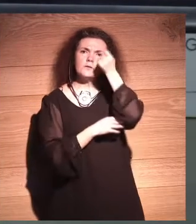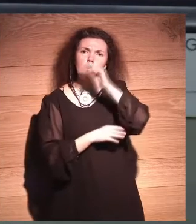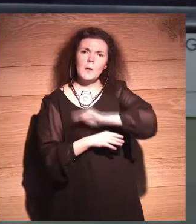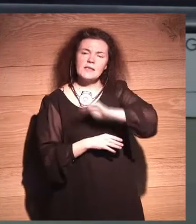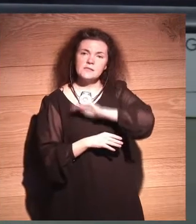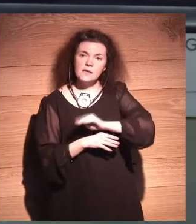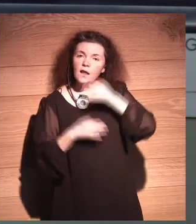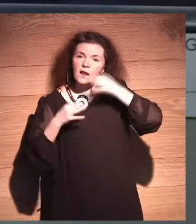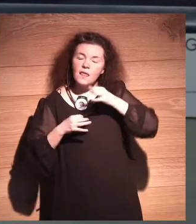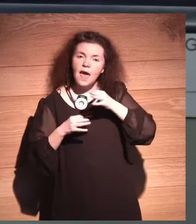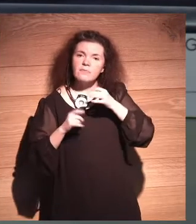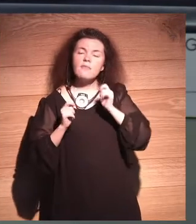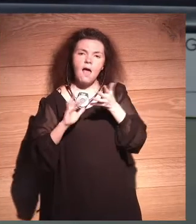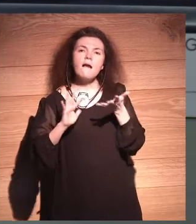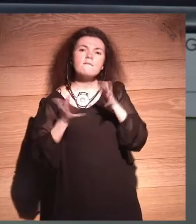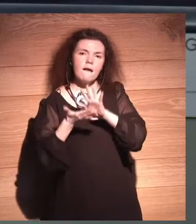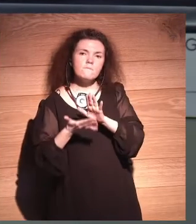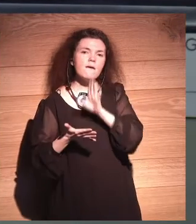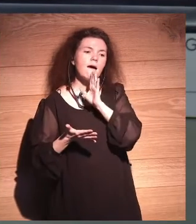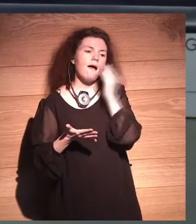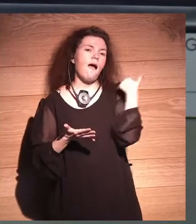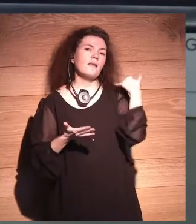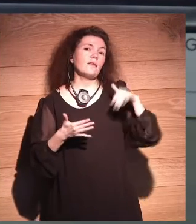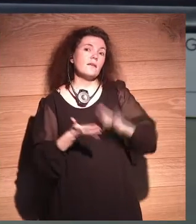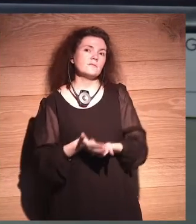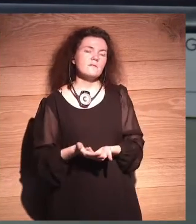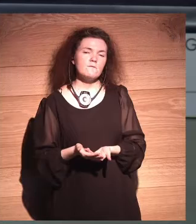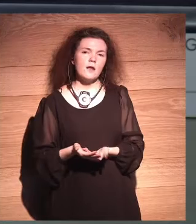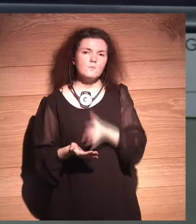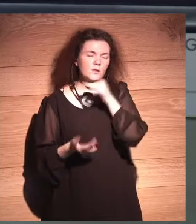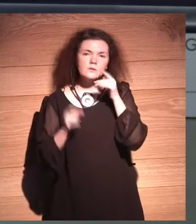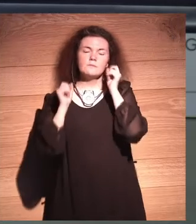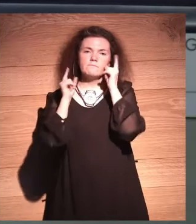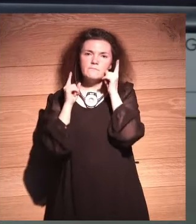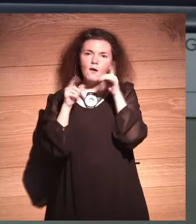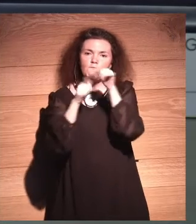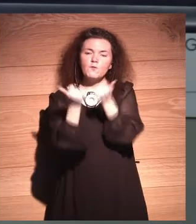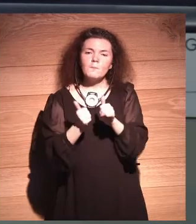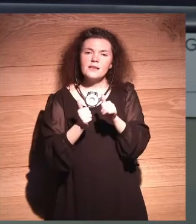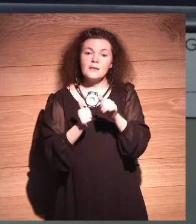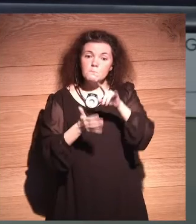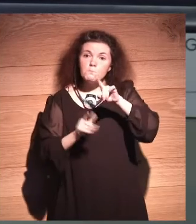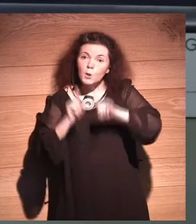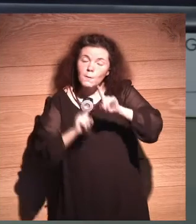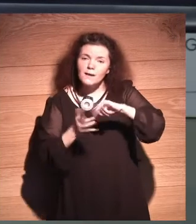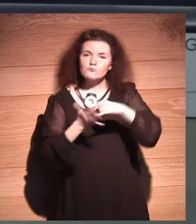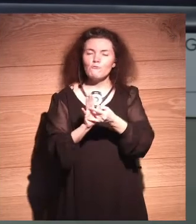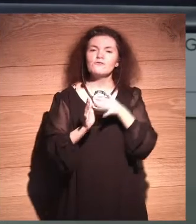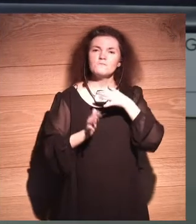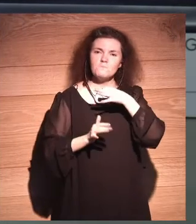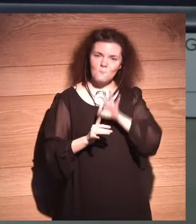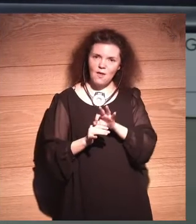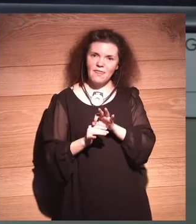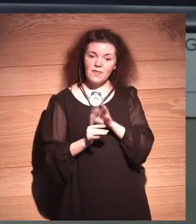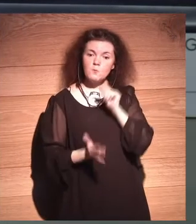they are being designed to solve a particular problem at a particular